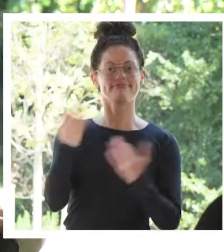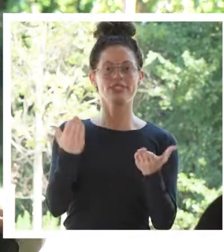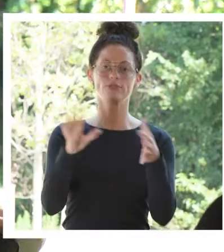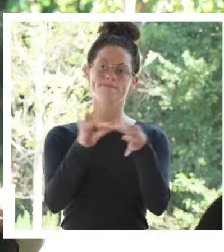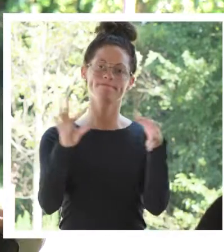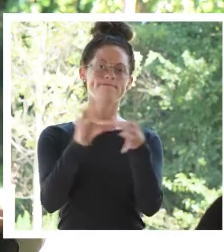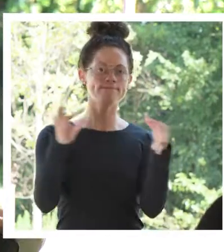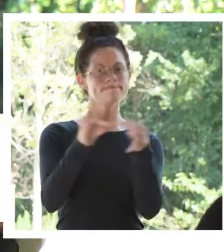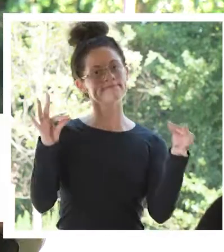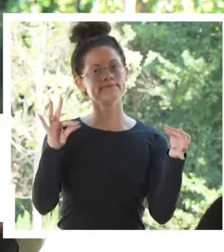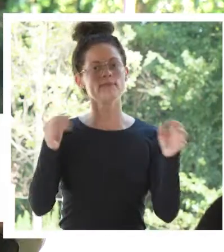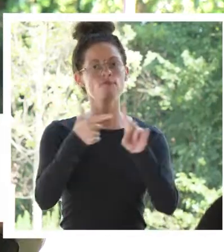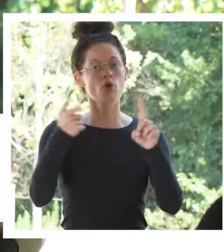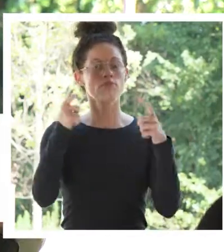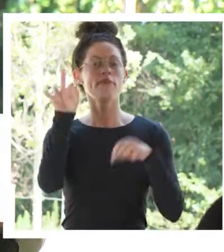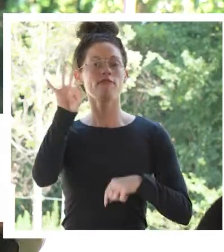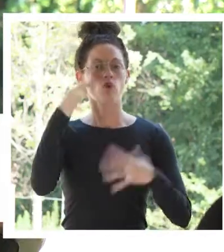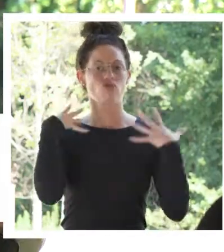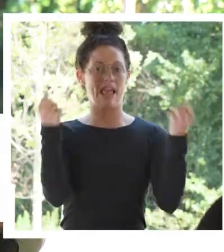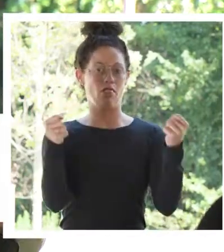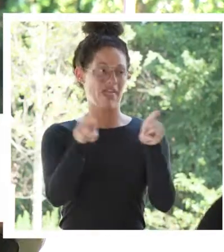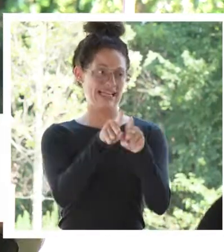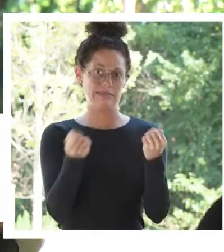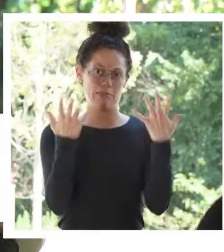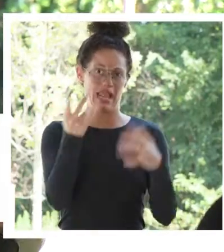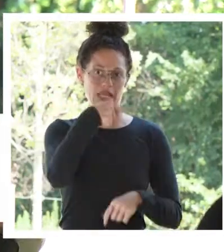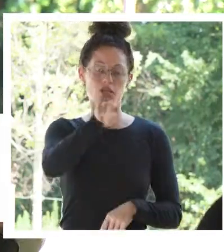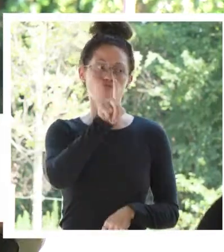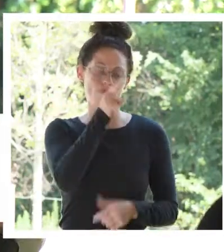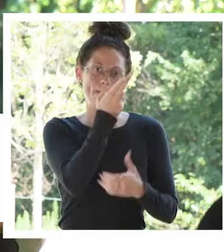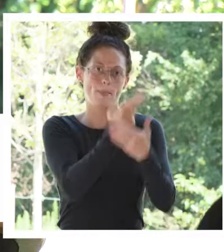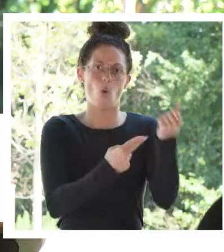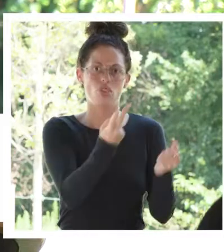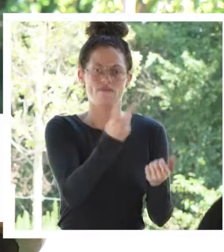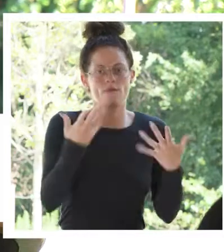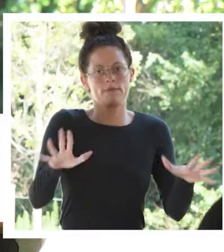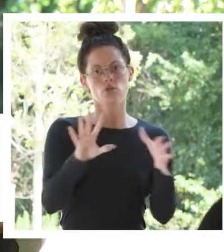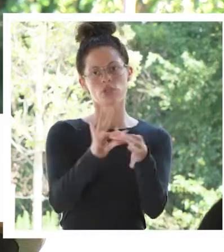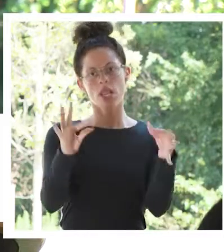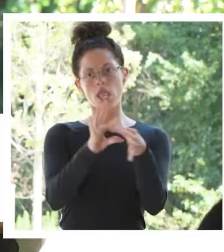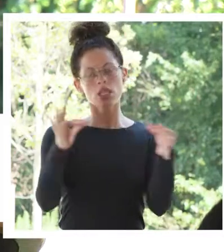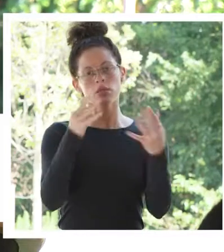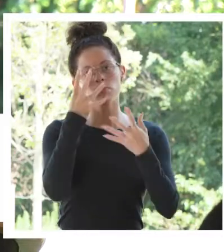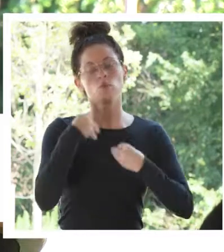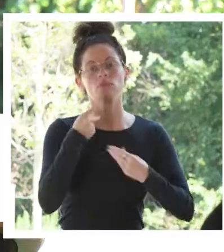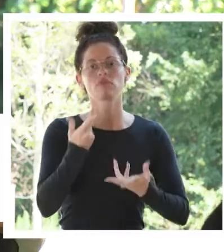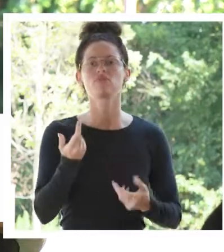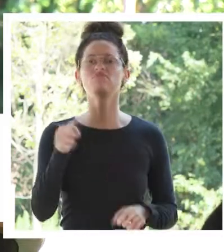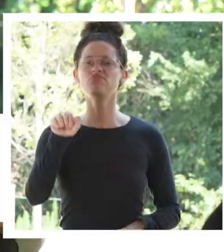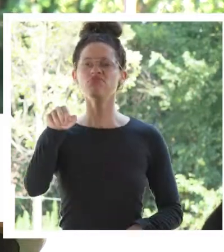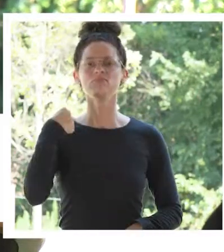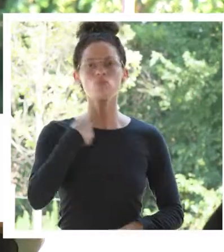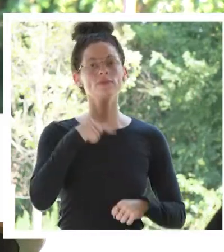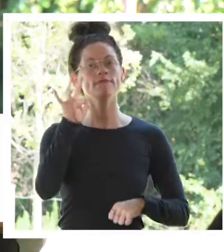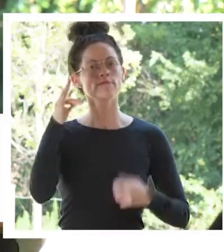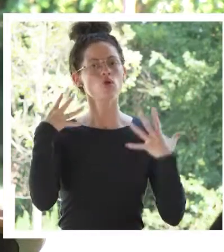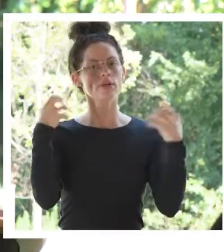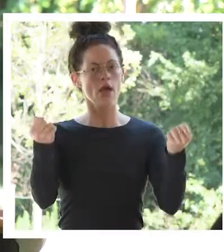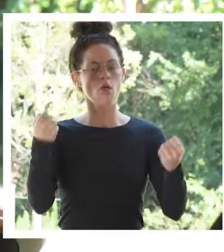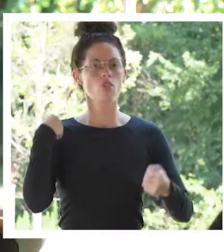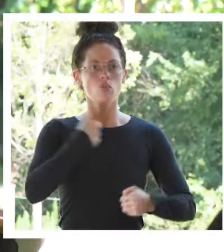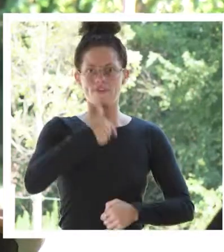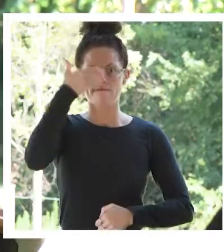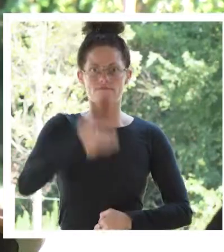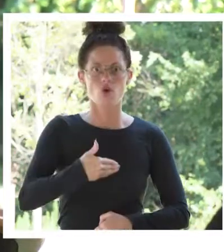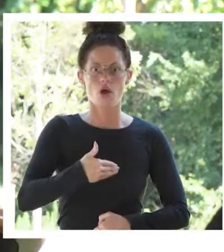Health. As you both have already stated so eloquently, we were certainly on the front lines of this, not knowing what to